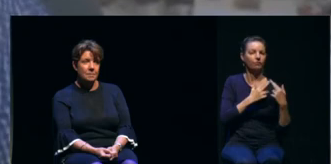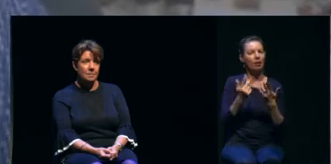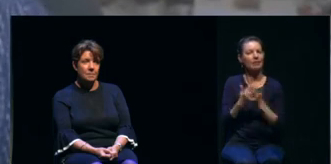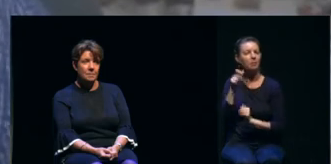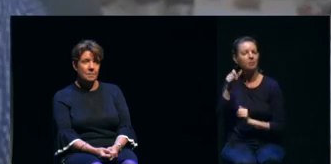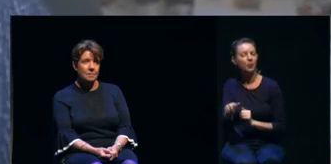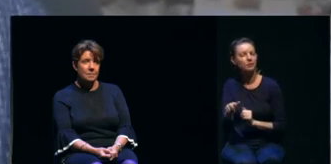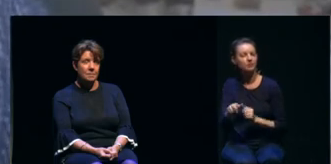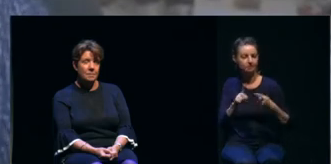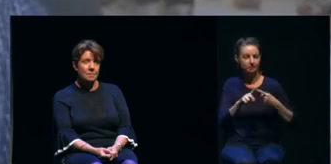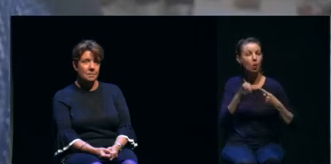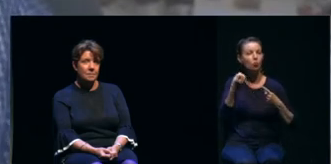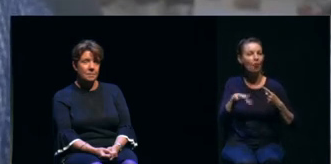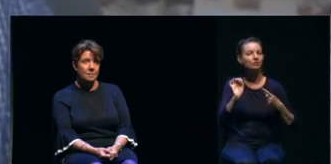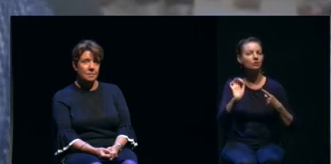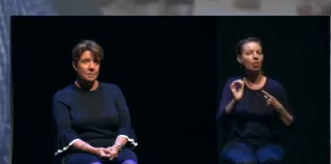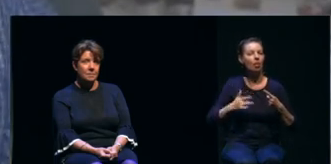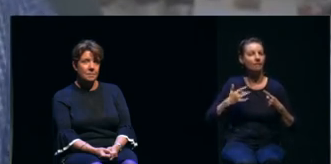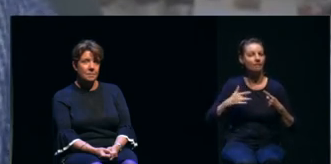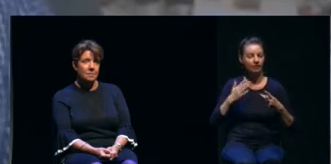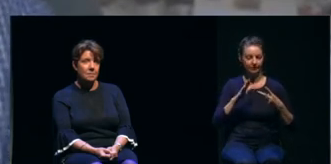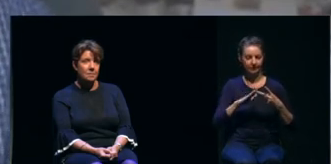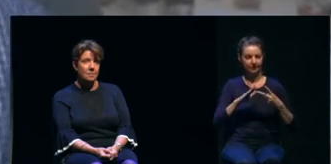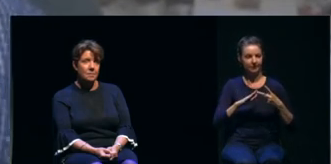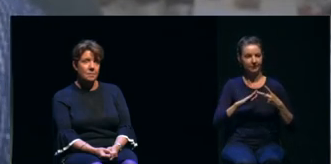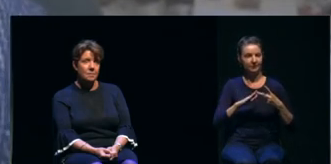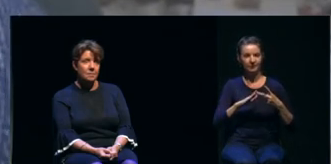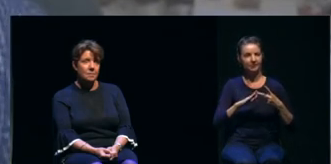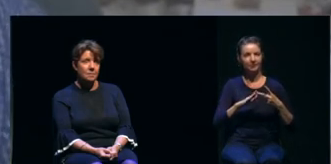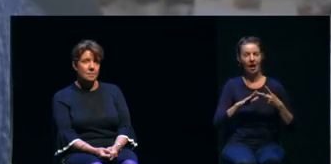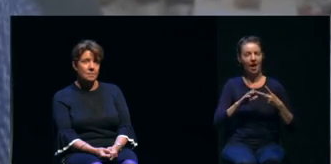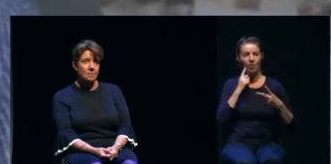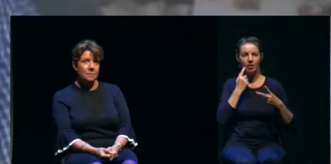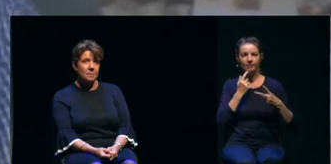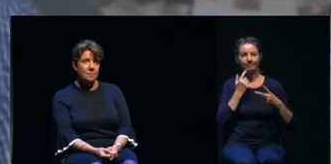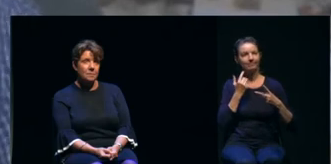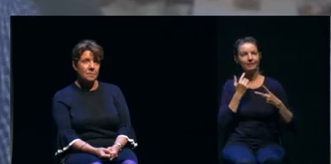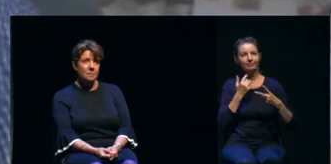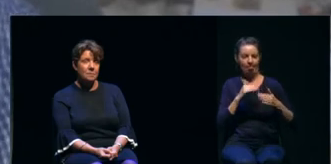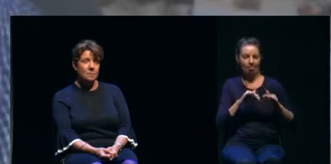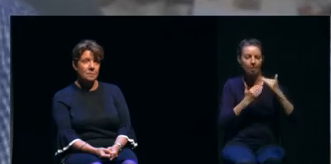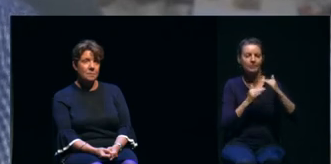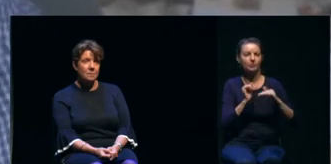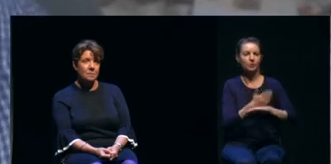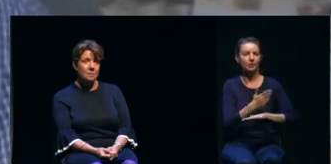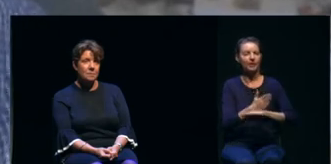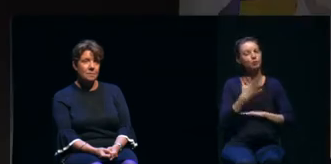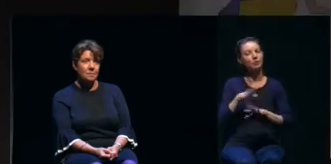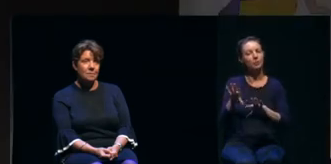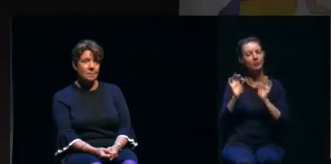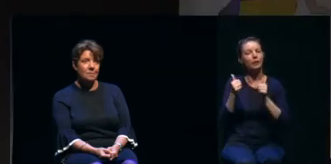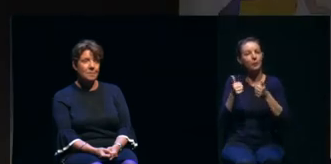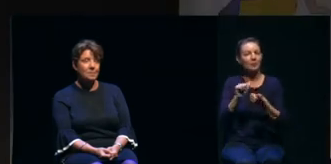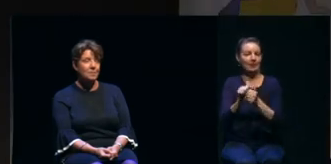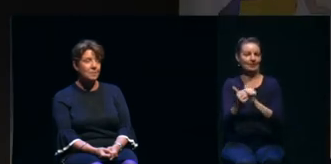is A waste of your life, and B, the eating away of your career. So do not marry your glass ceiling. Pick your partner well. There's